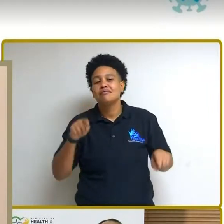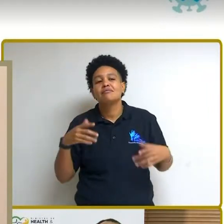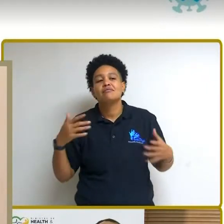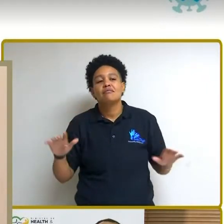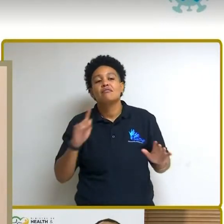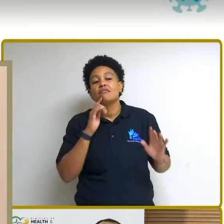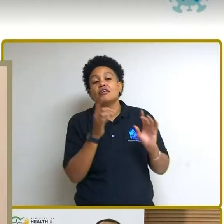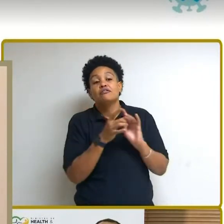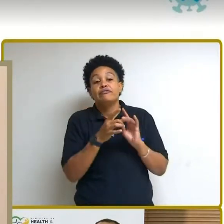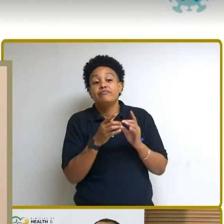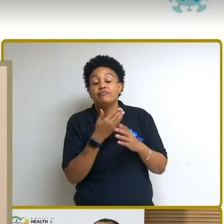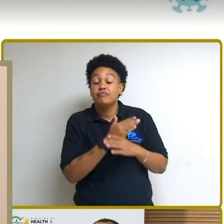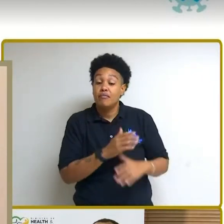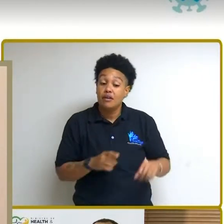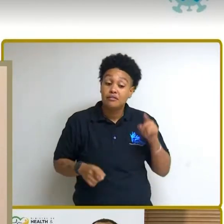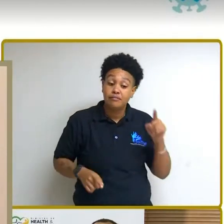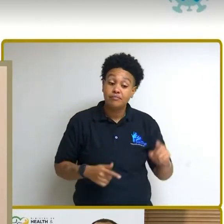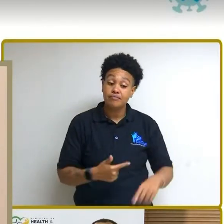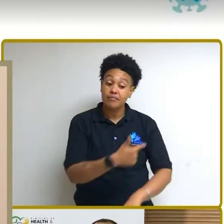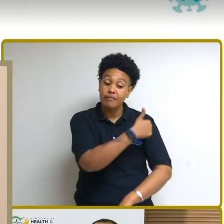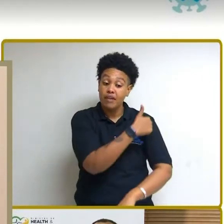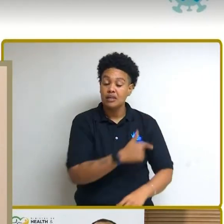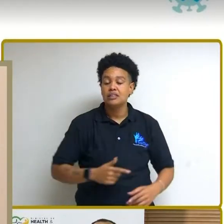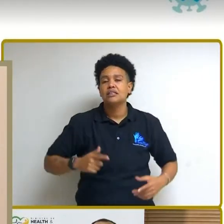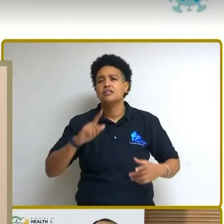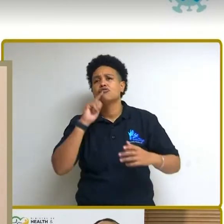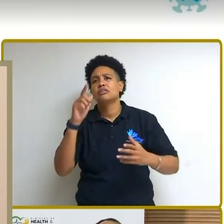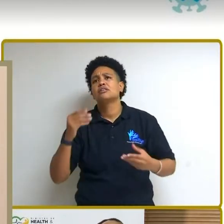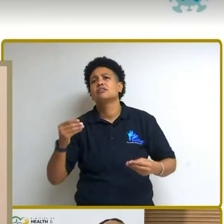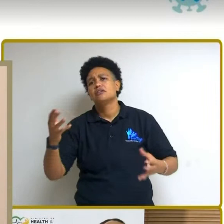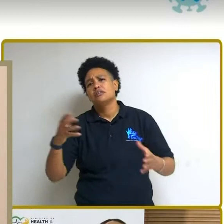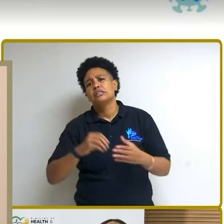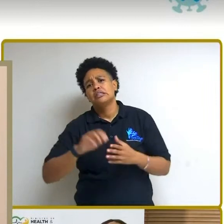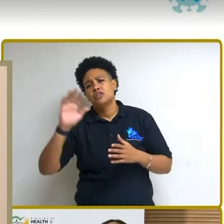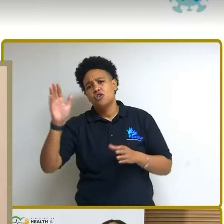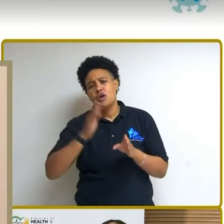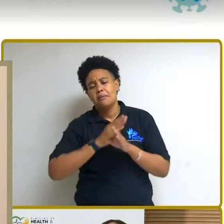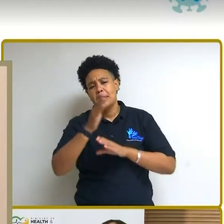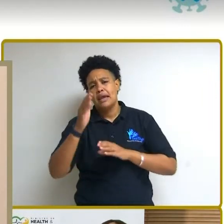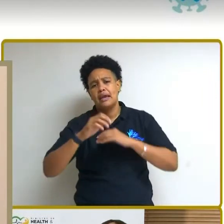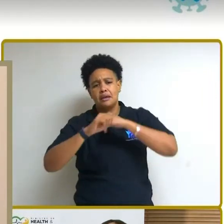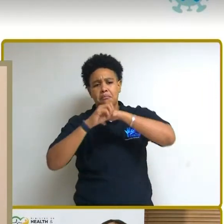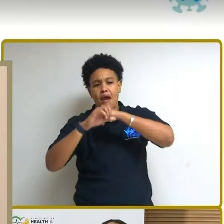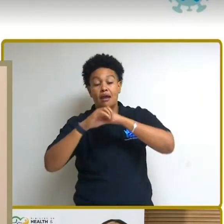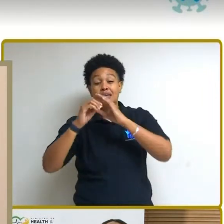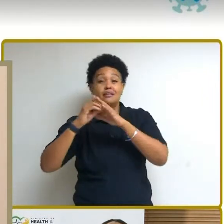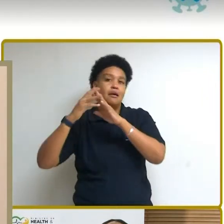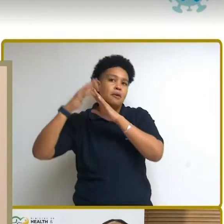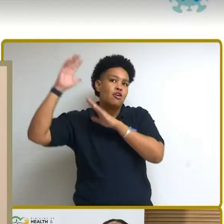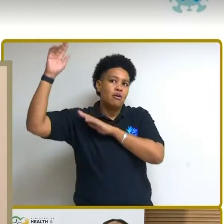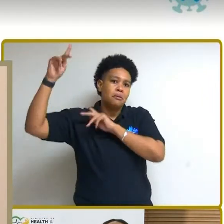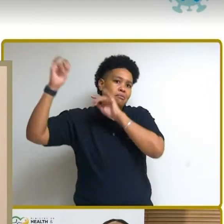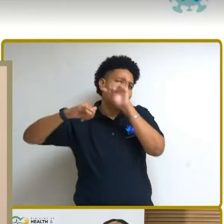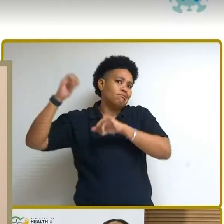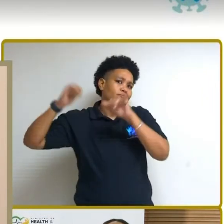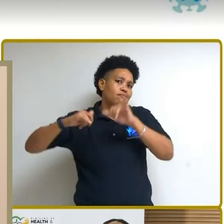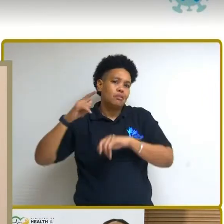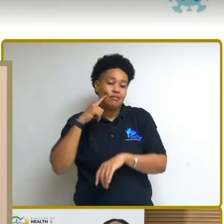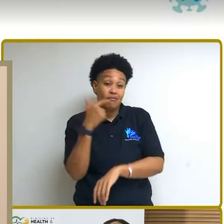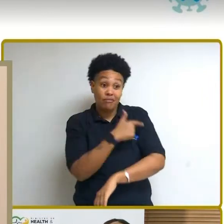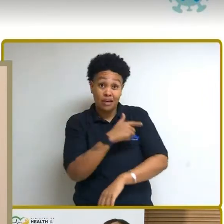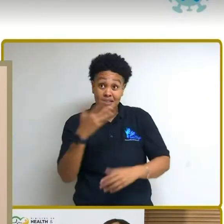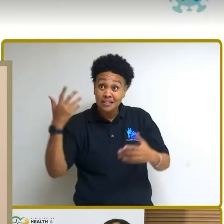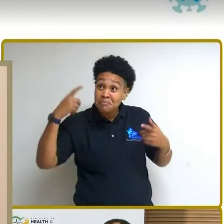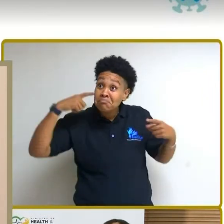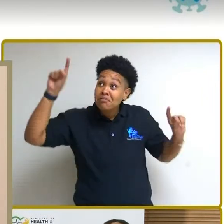The relationship between vaccines being administered in your main market of the U.S. and the fact that once